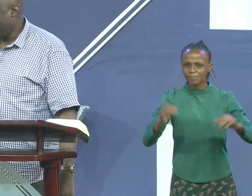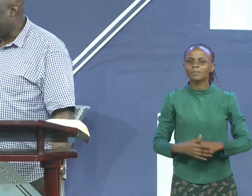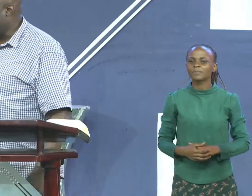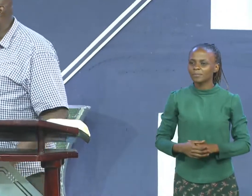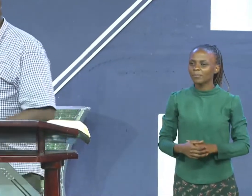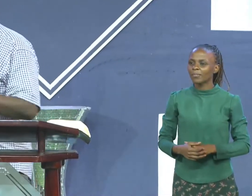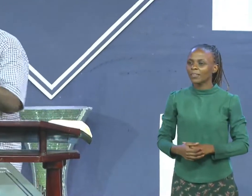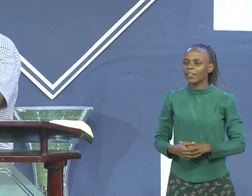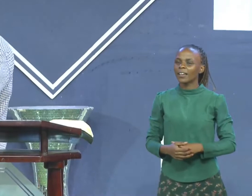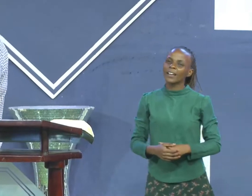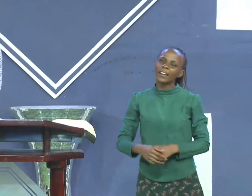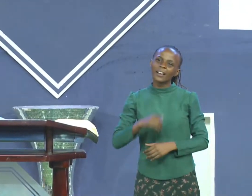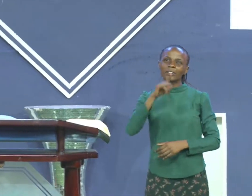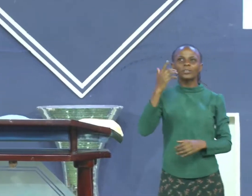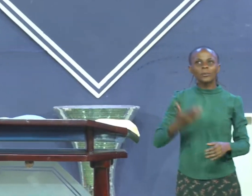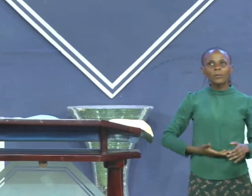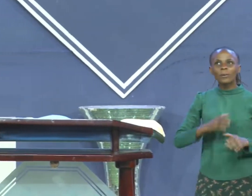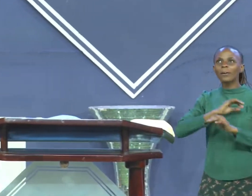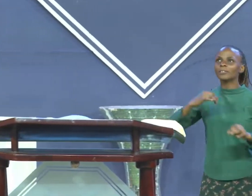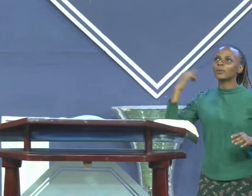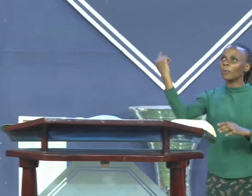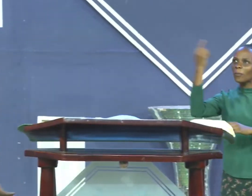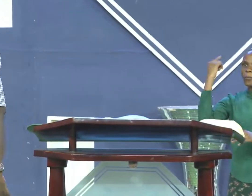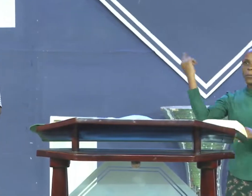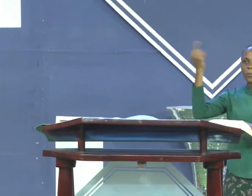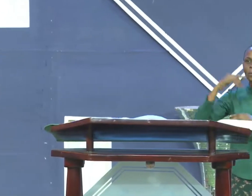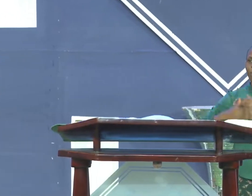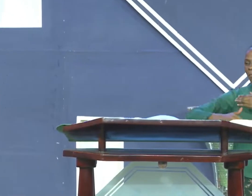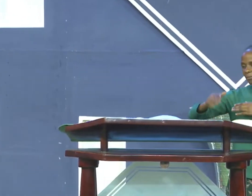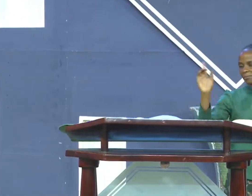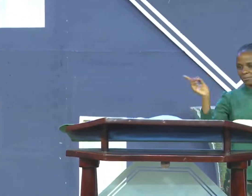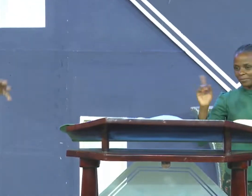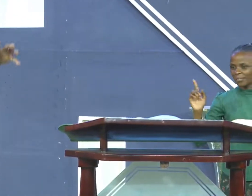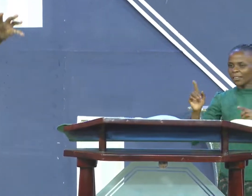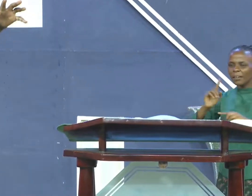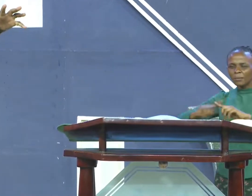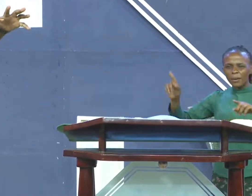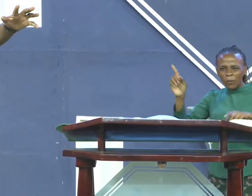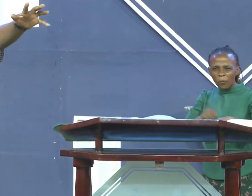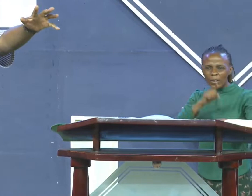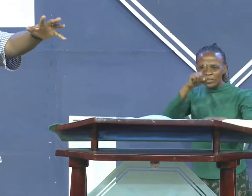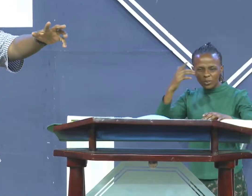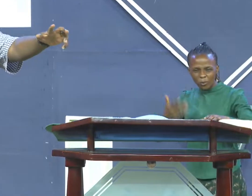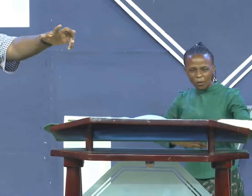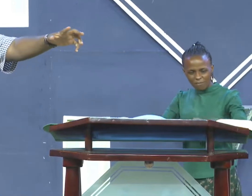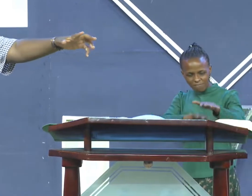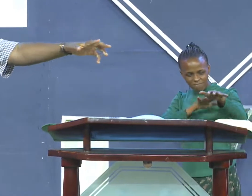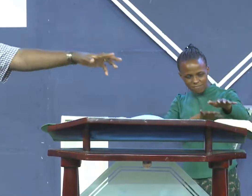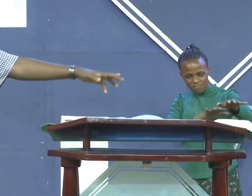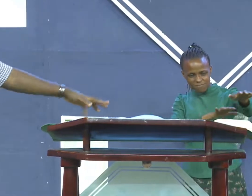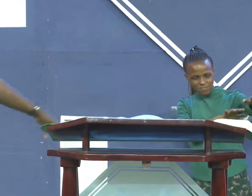not visible. Nga tolina ka siren kakulembera. You don't have the siren to lead you. Naye ng'olina fleet y'abamalayika